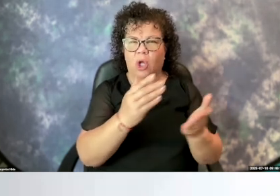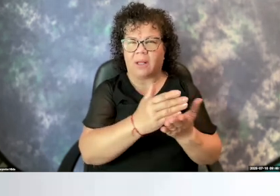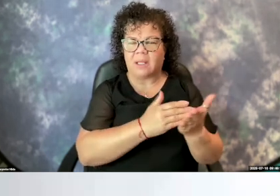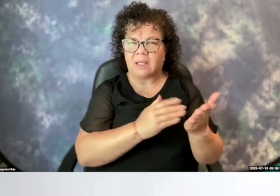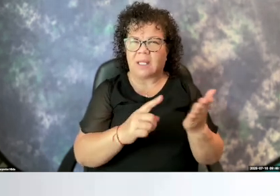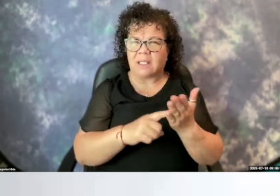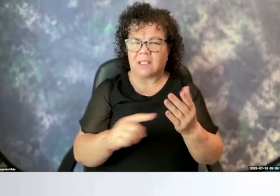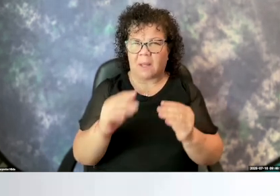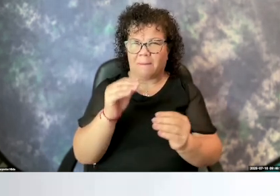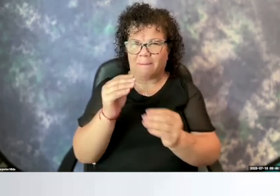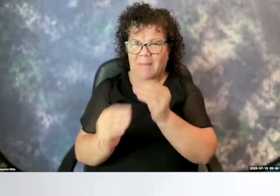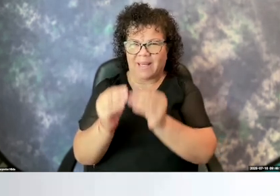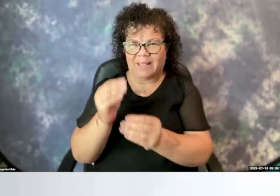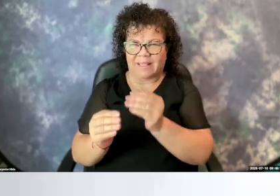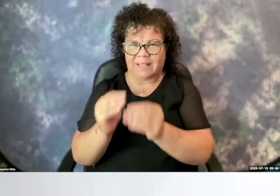that.